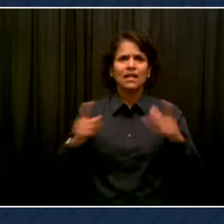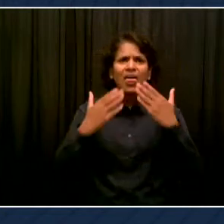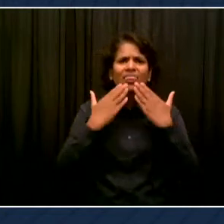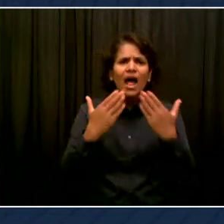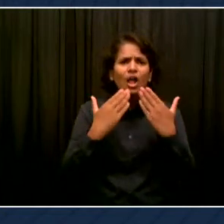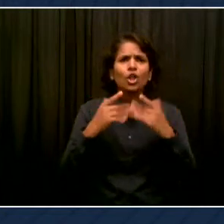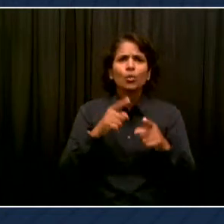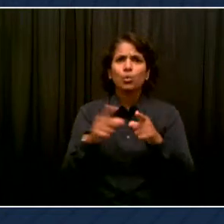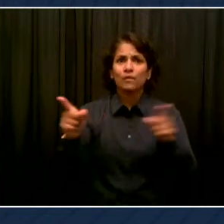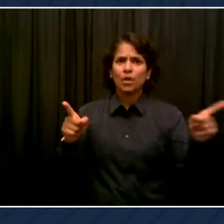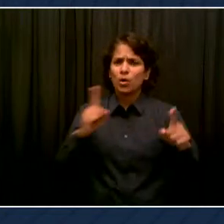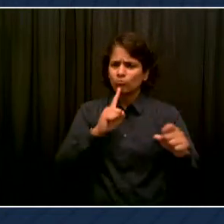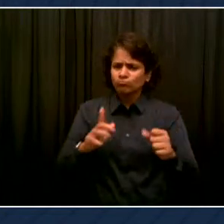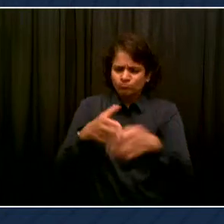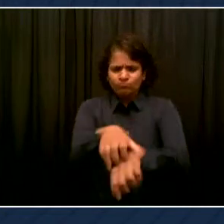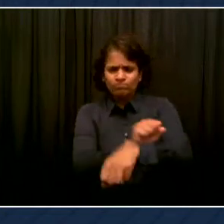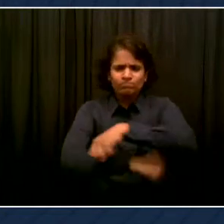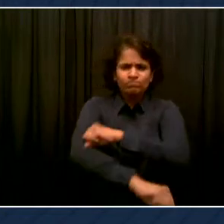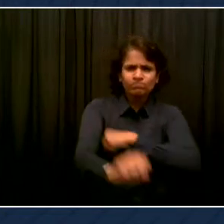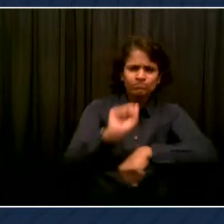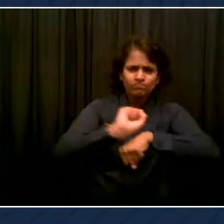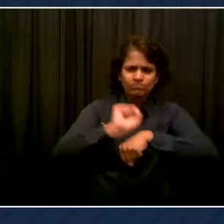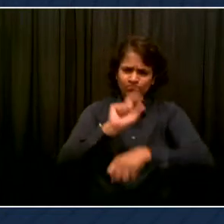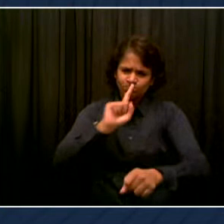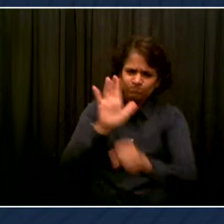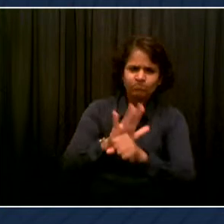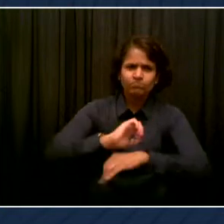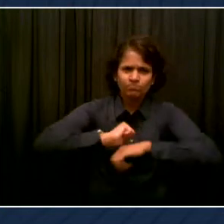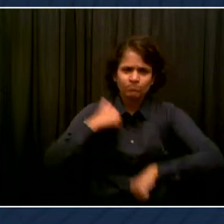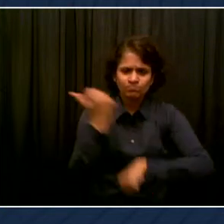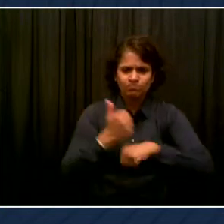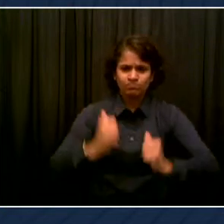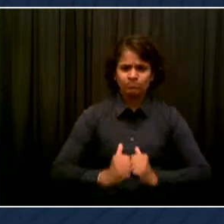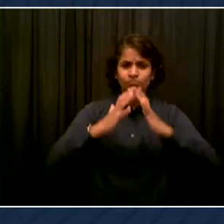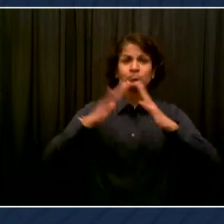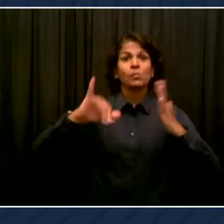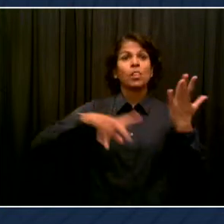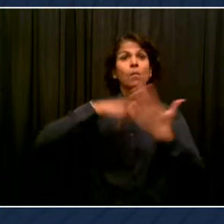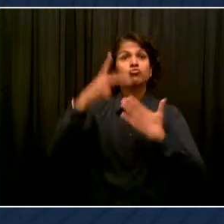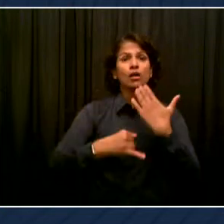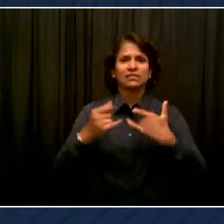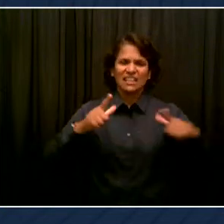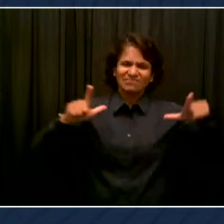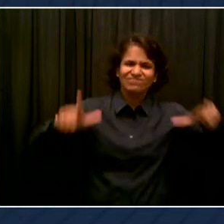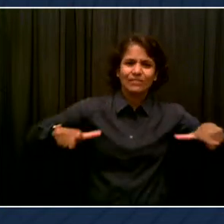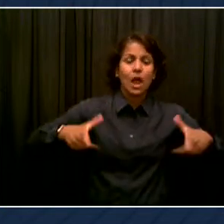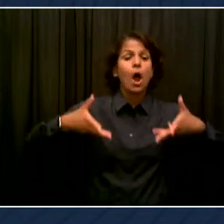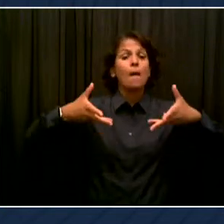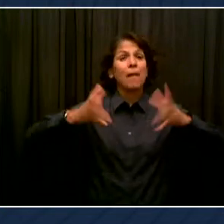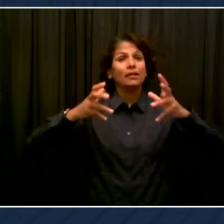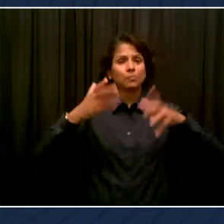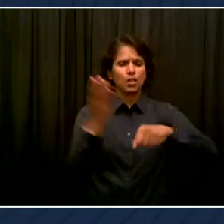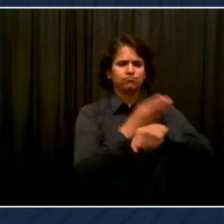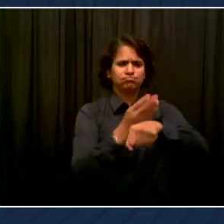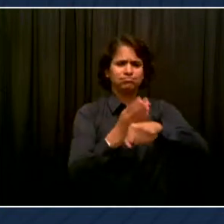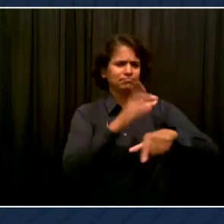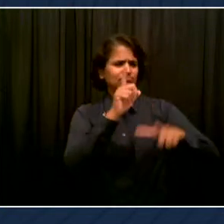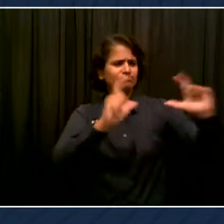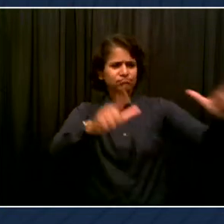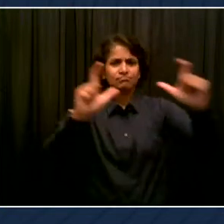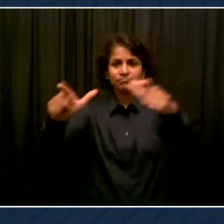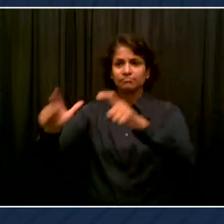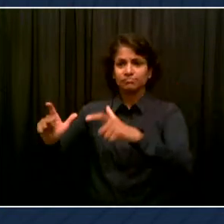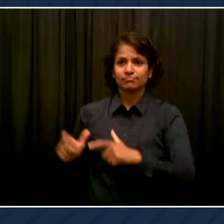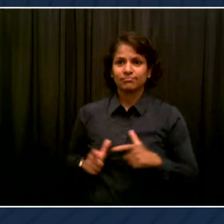refurbish all these basketball courts. A special thanks goes to Mayor de Blasio for help funding this